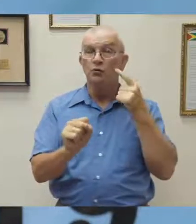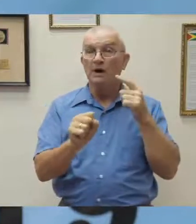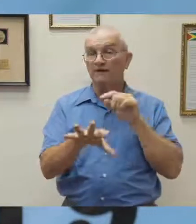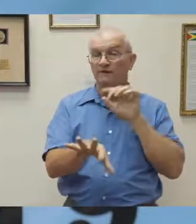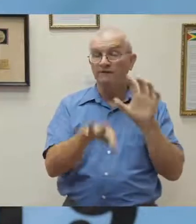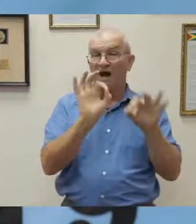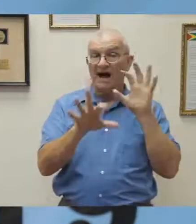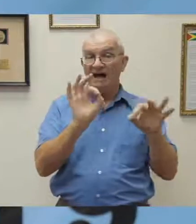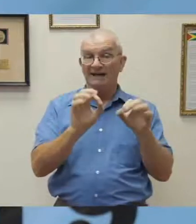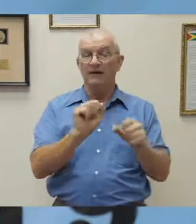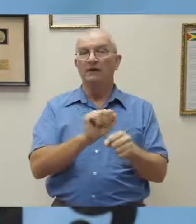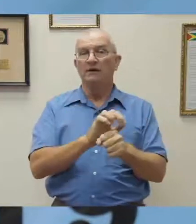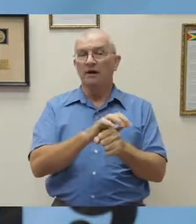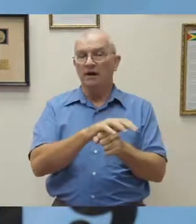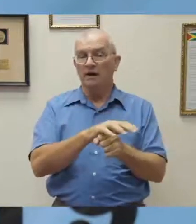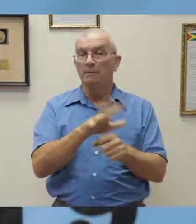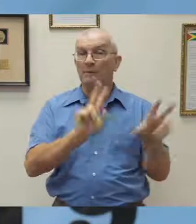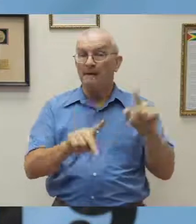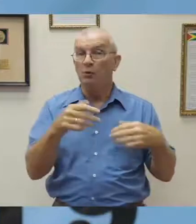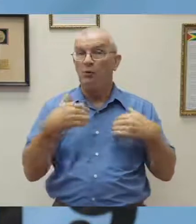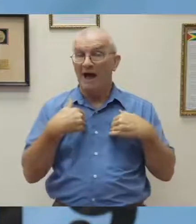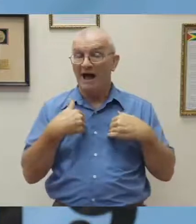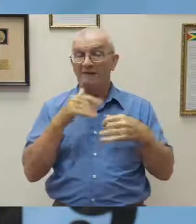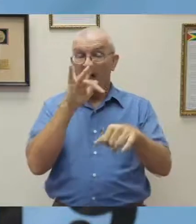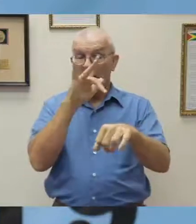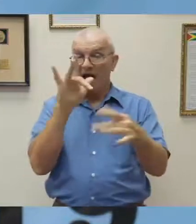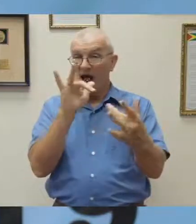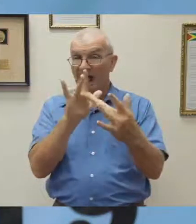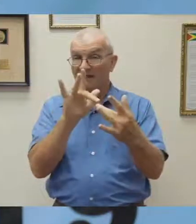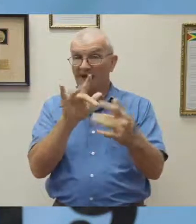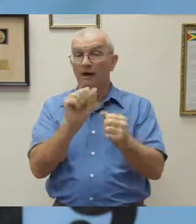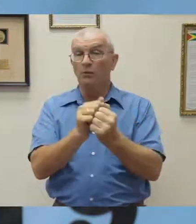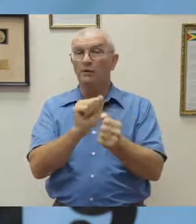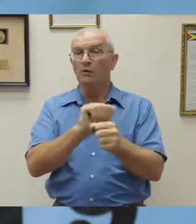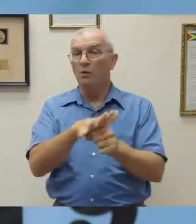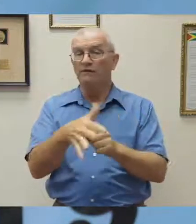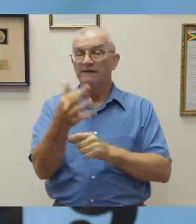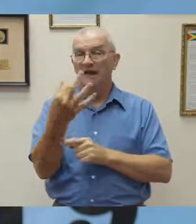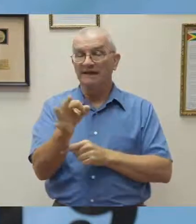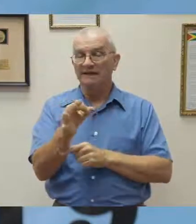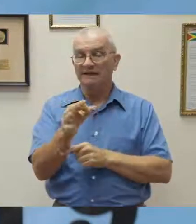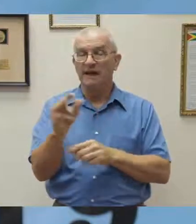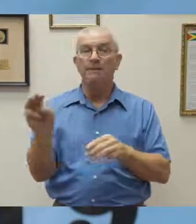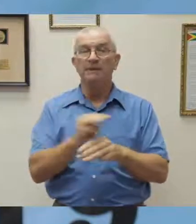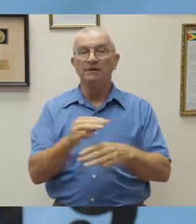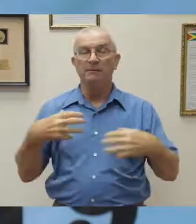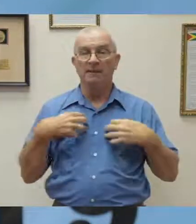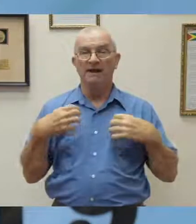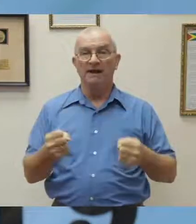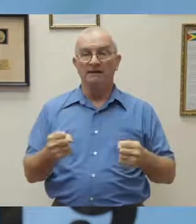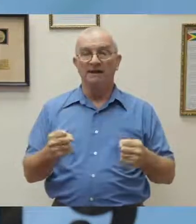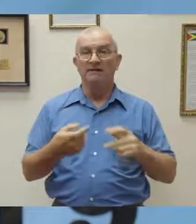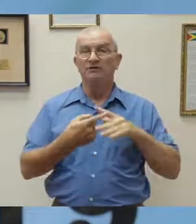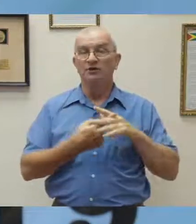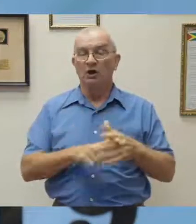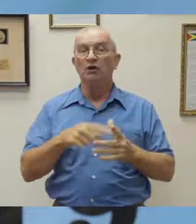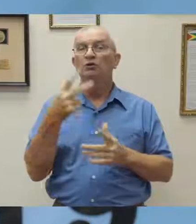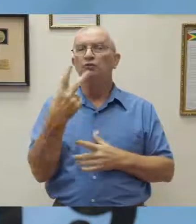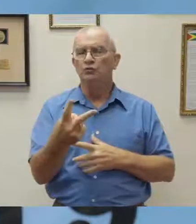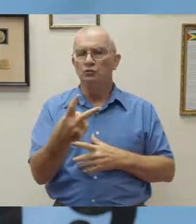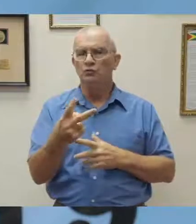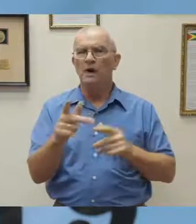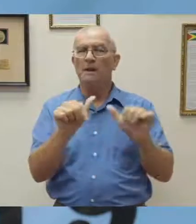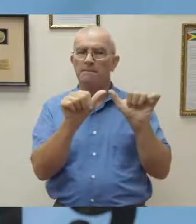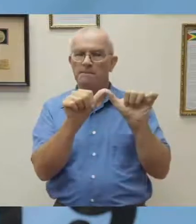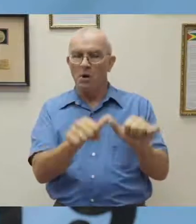have come in contact with a confirmed case, the Ministry of Public Health has instituted 2 permanent sites